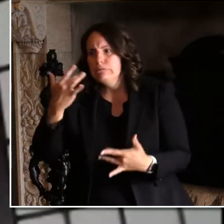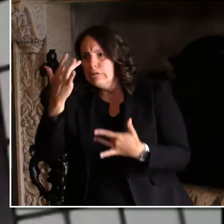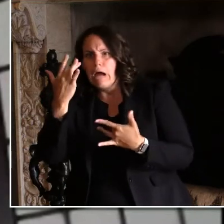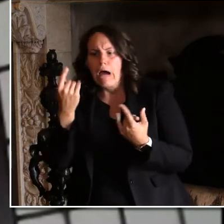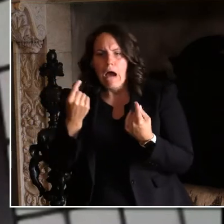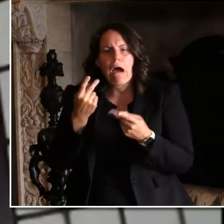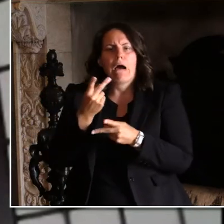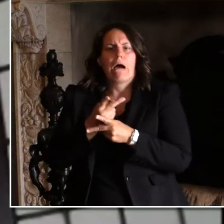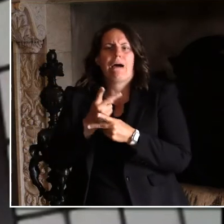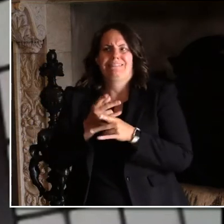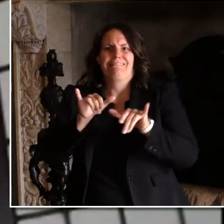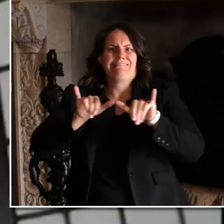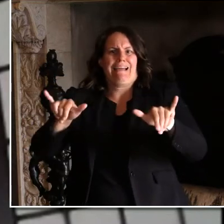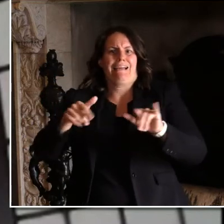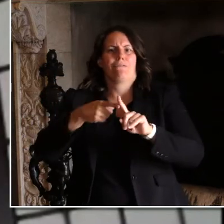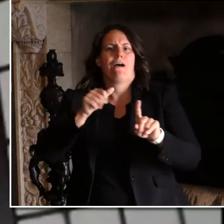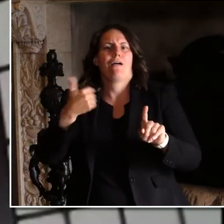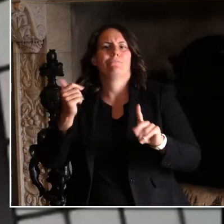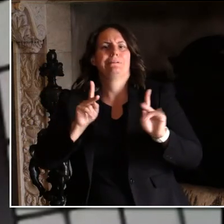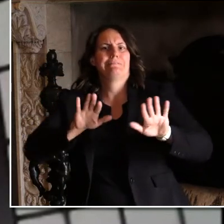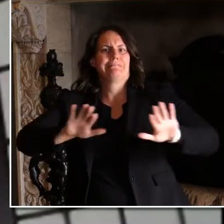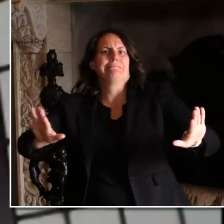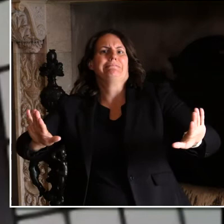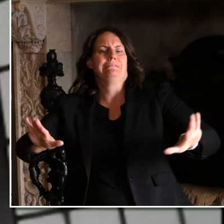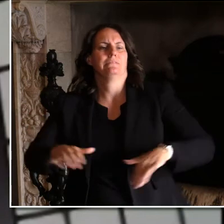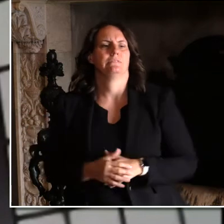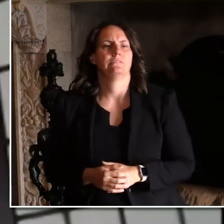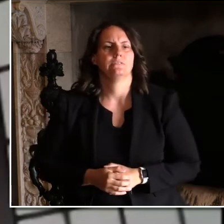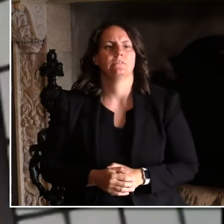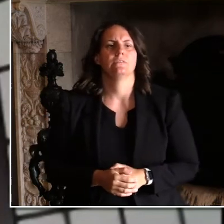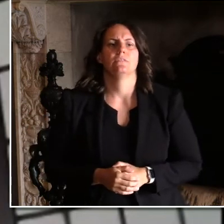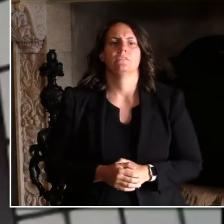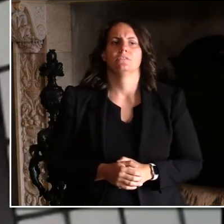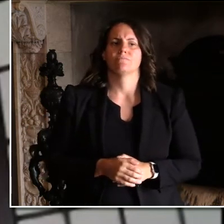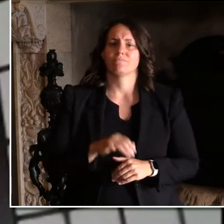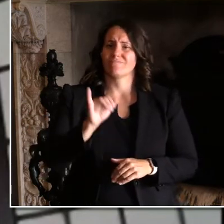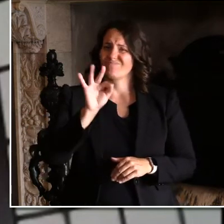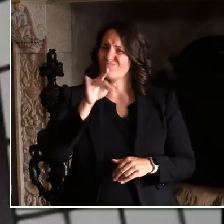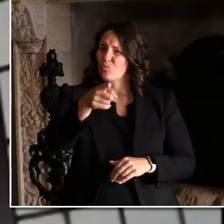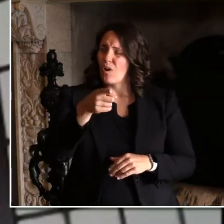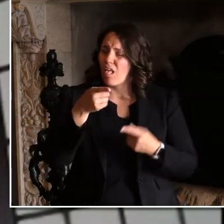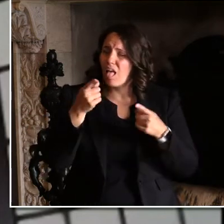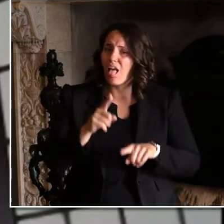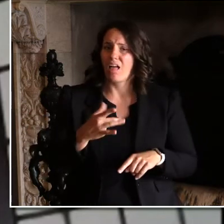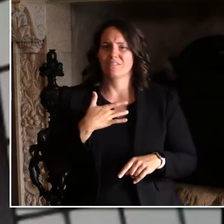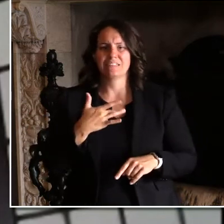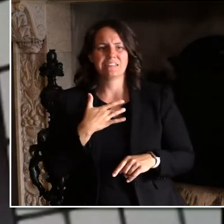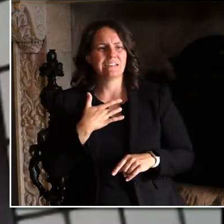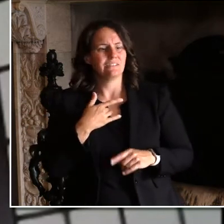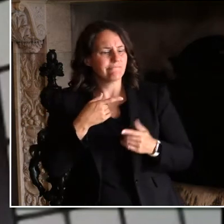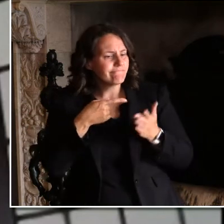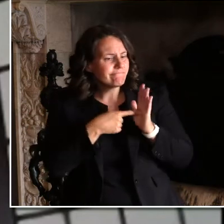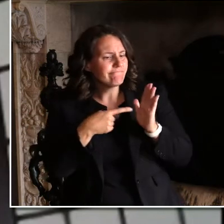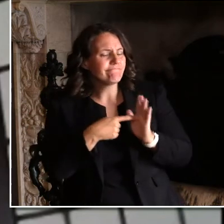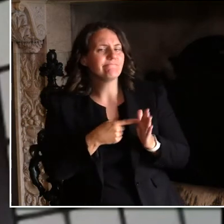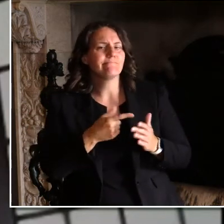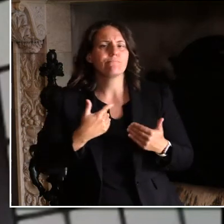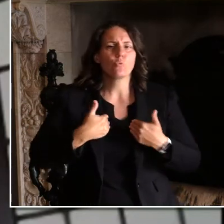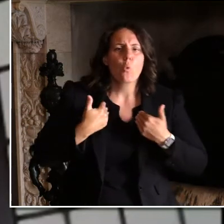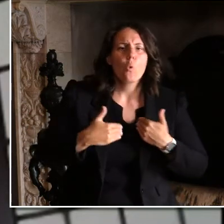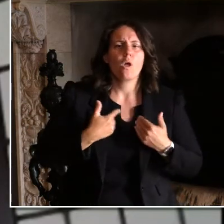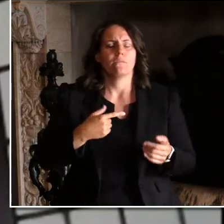Please access a test if you're experiencing symptoms. As a reminder, symptoms for COVID-19 include a cough, shortness of